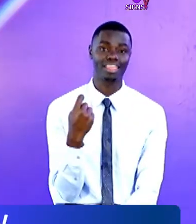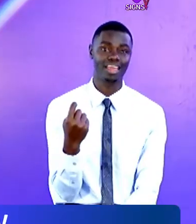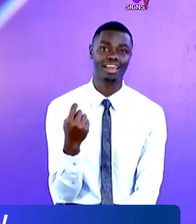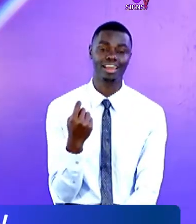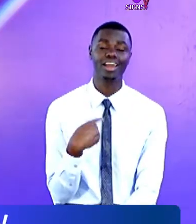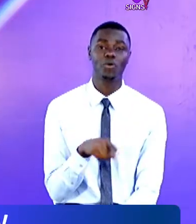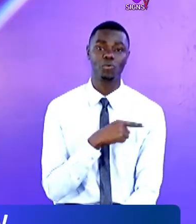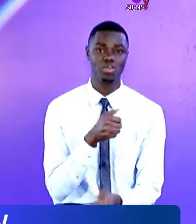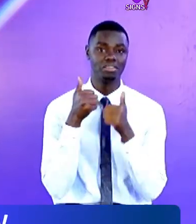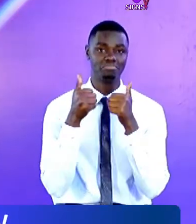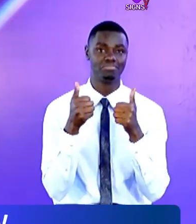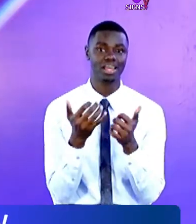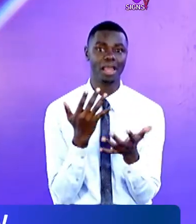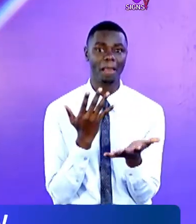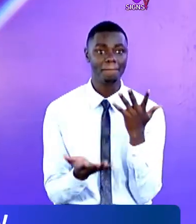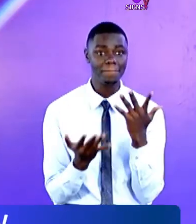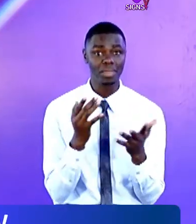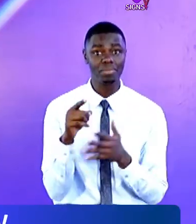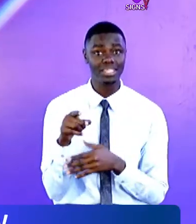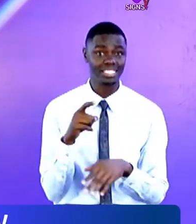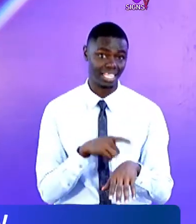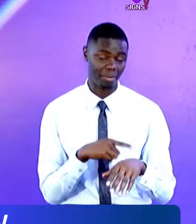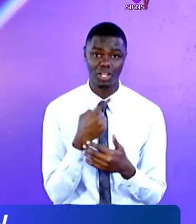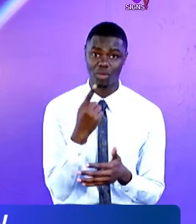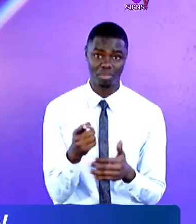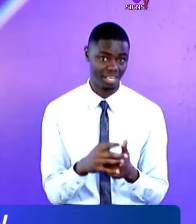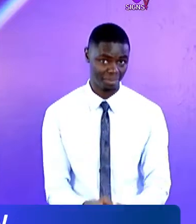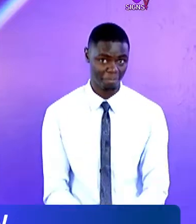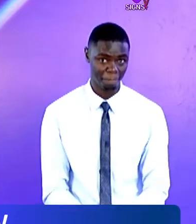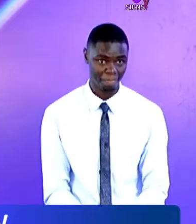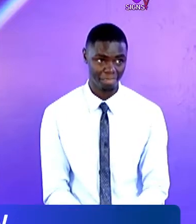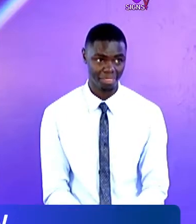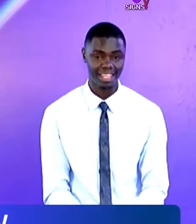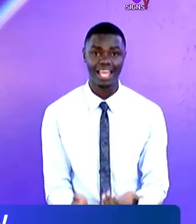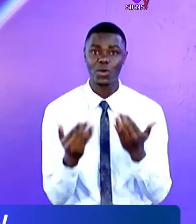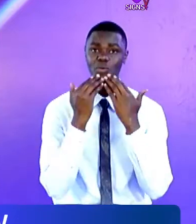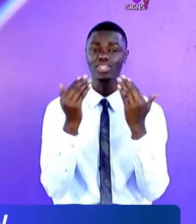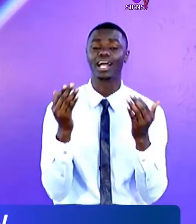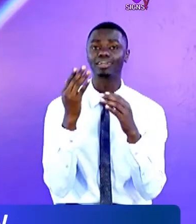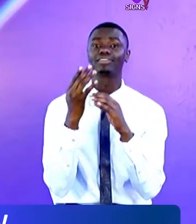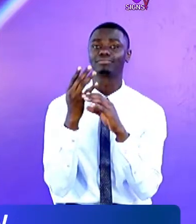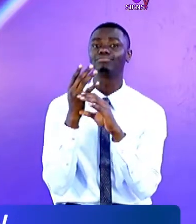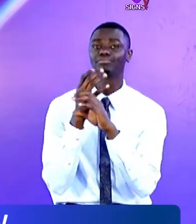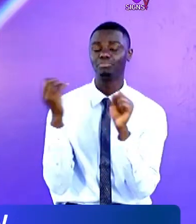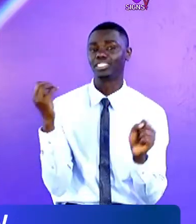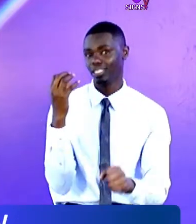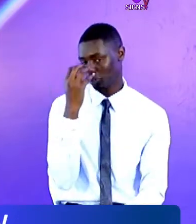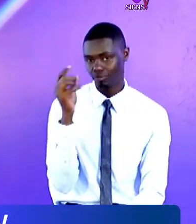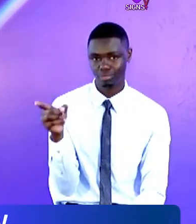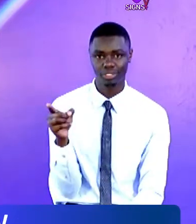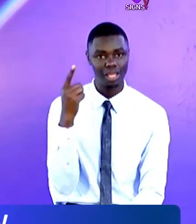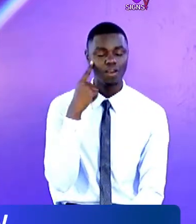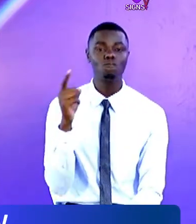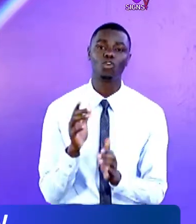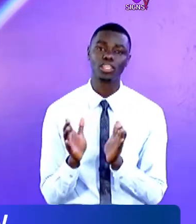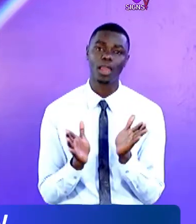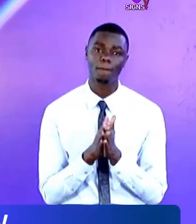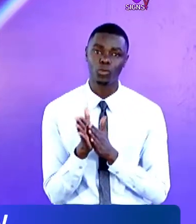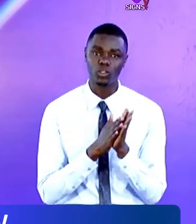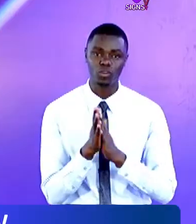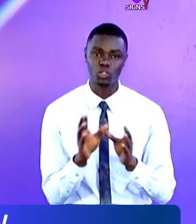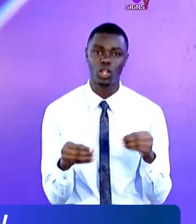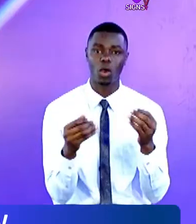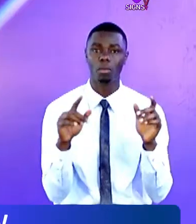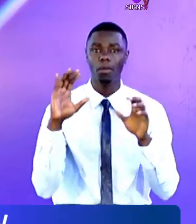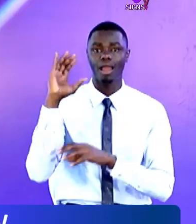roll, and maybe this is the only time I told you again. Thank Mr. President for the motivation he has given to Harambee